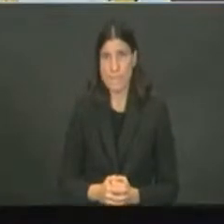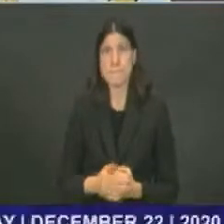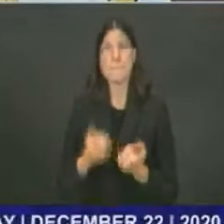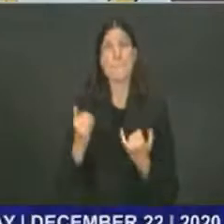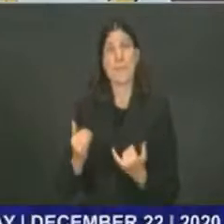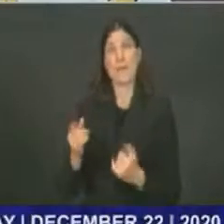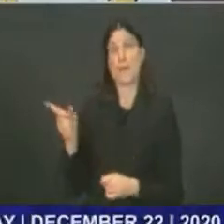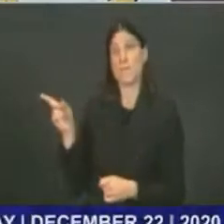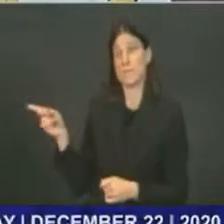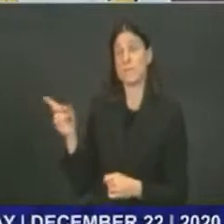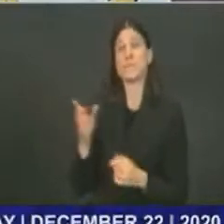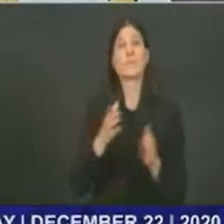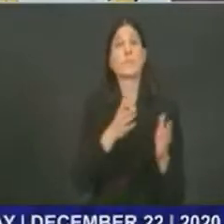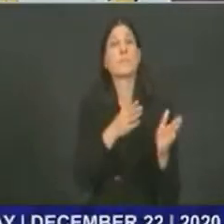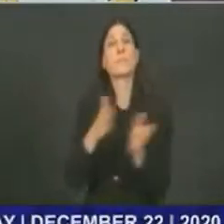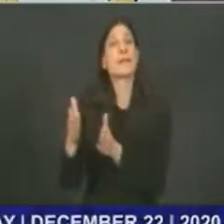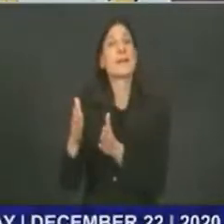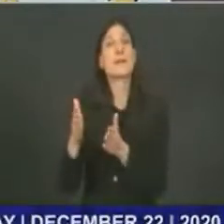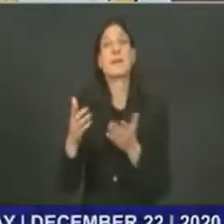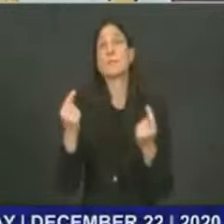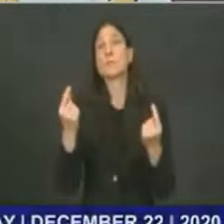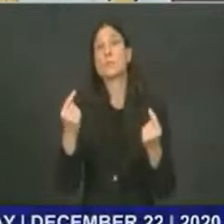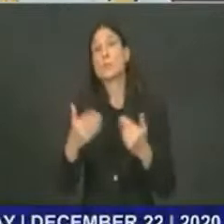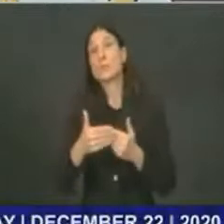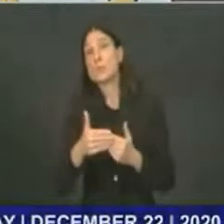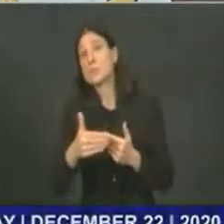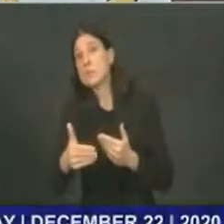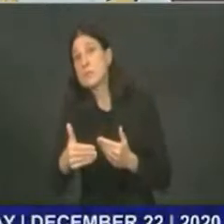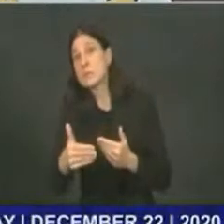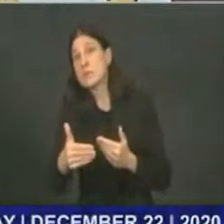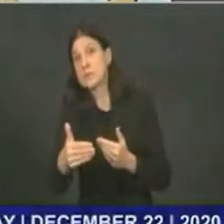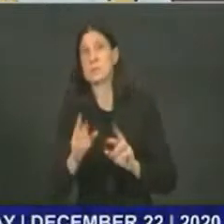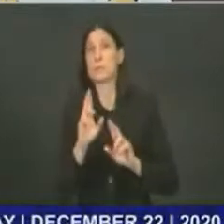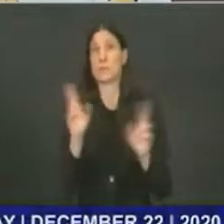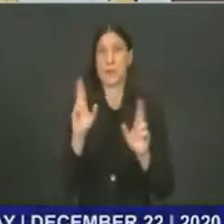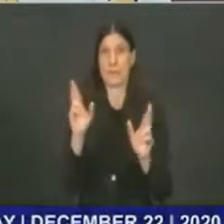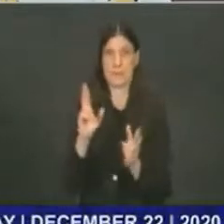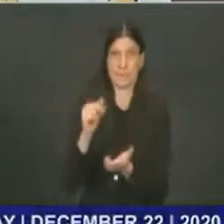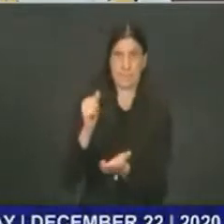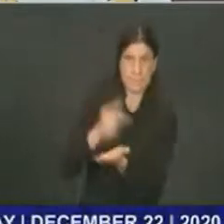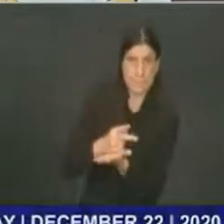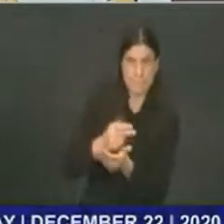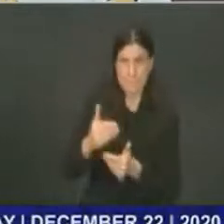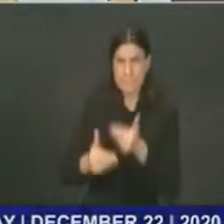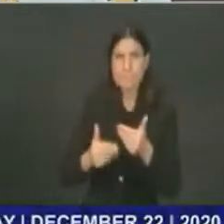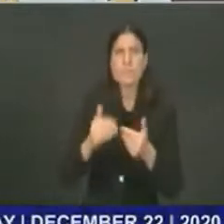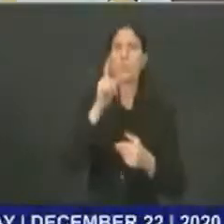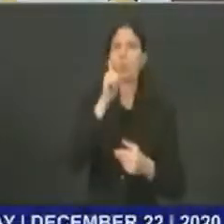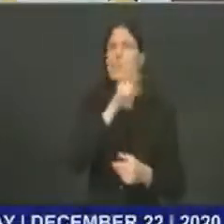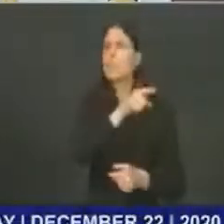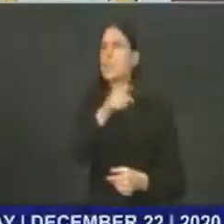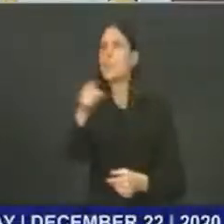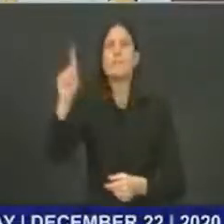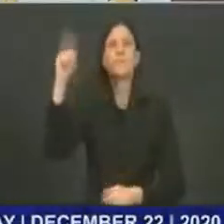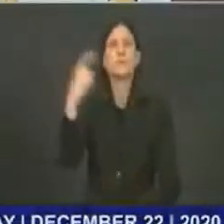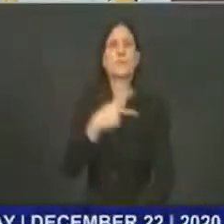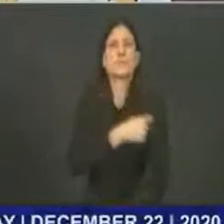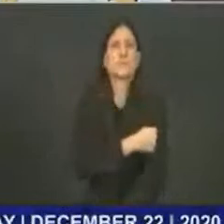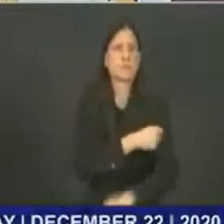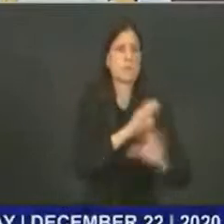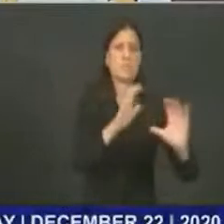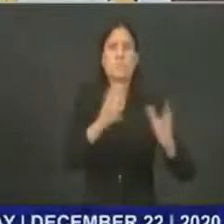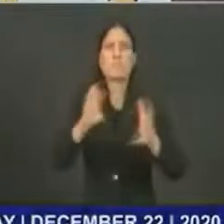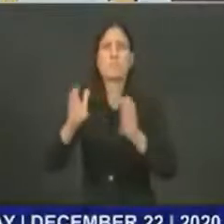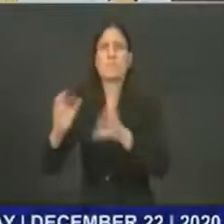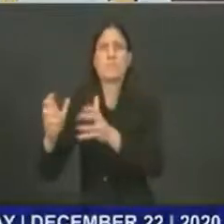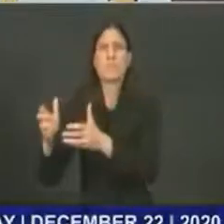COVID-19 vaccination scheme. We shared the early form of it a couple of weeks ago. It's not going to change from that high level view, but we're